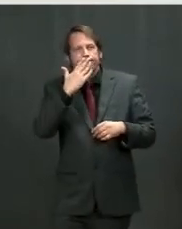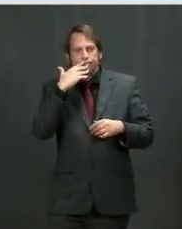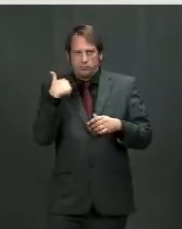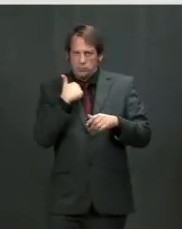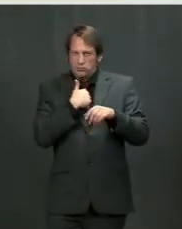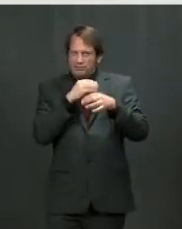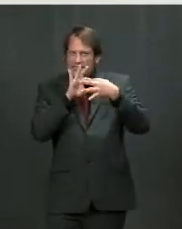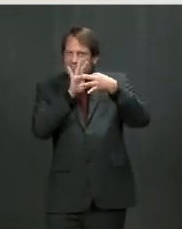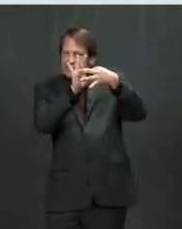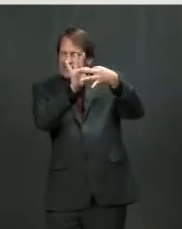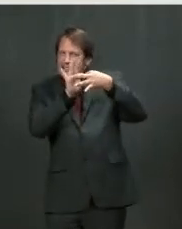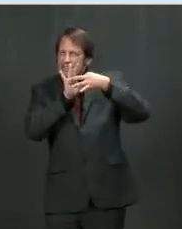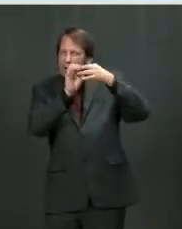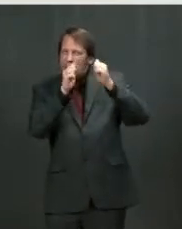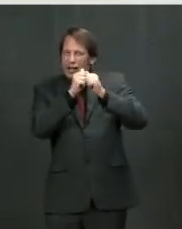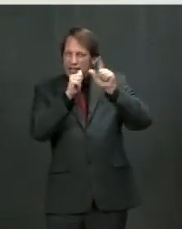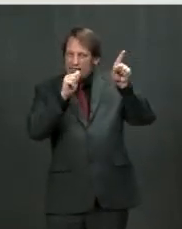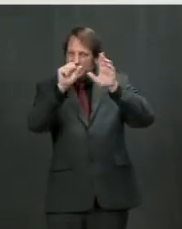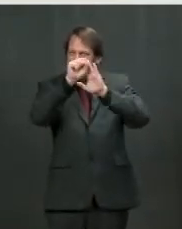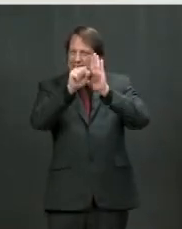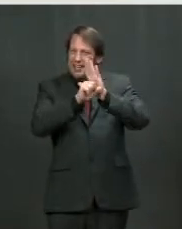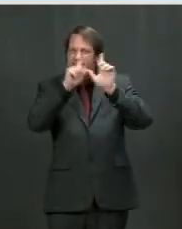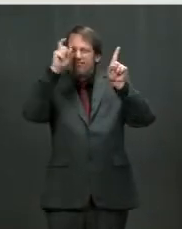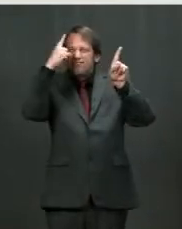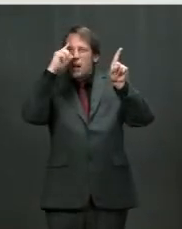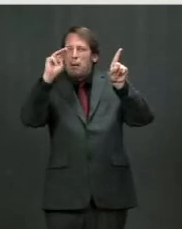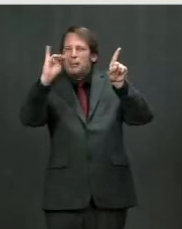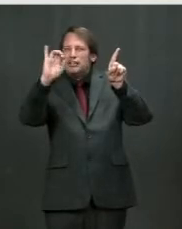state health officials there. We have